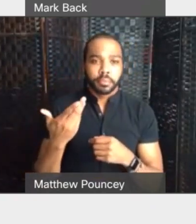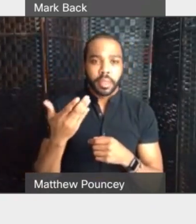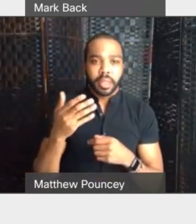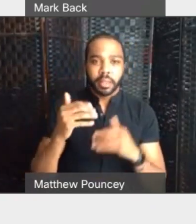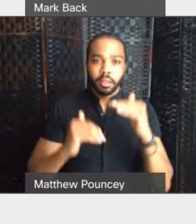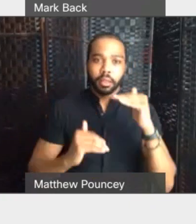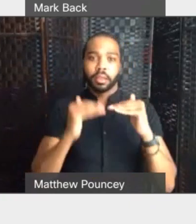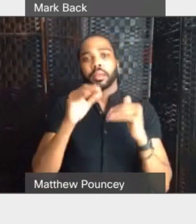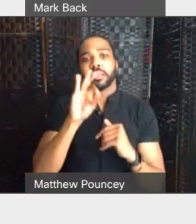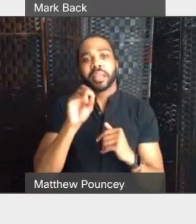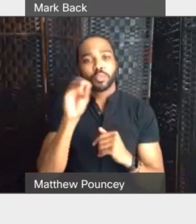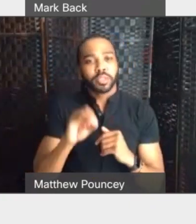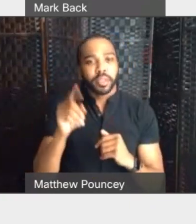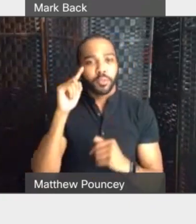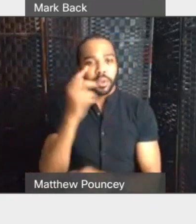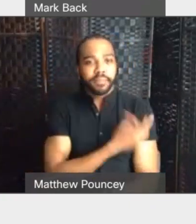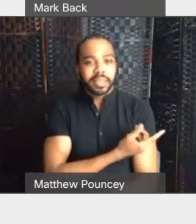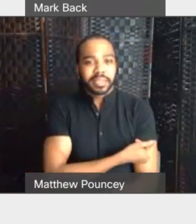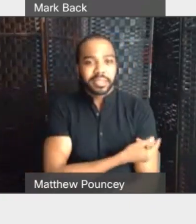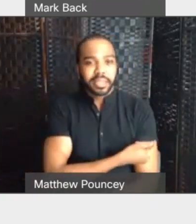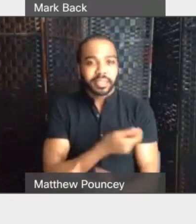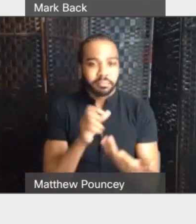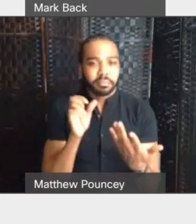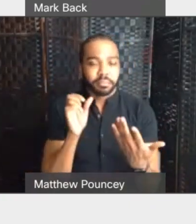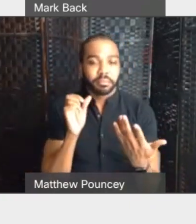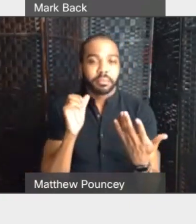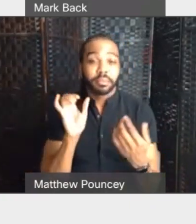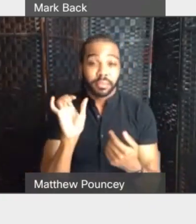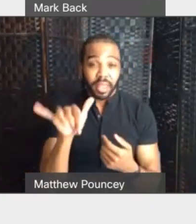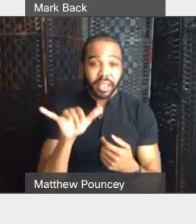90% of people vaccinated. So with that said,